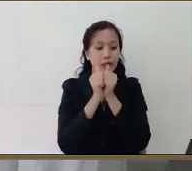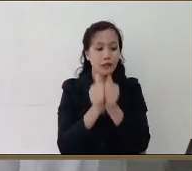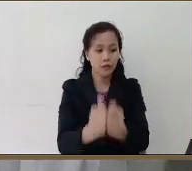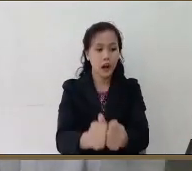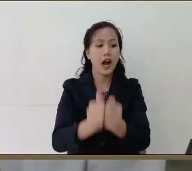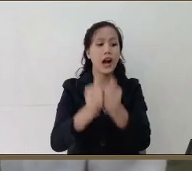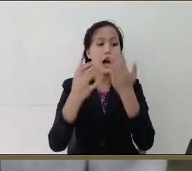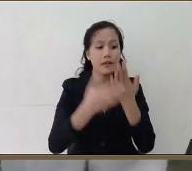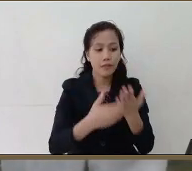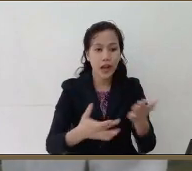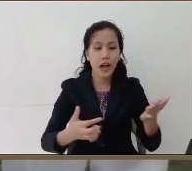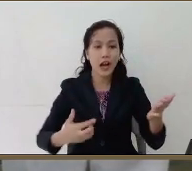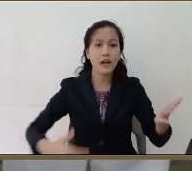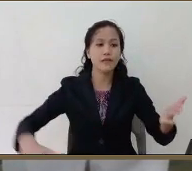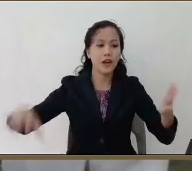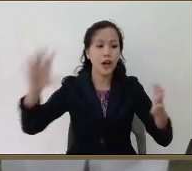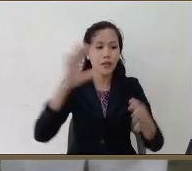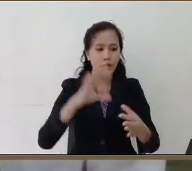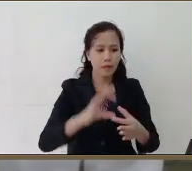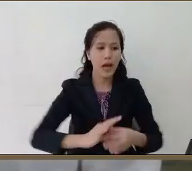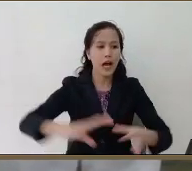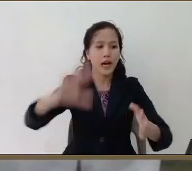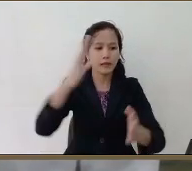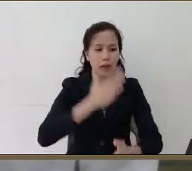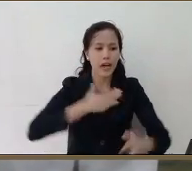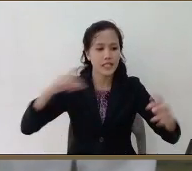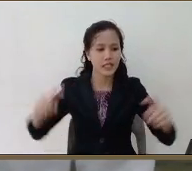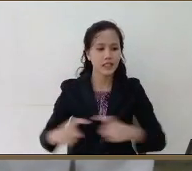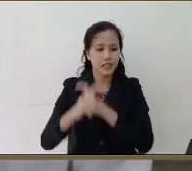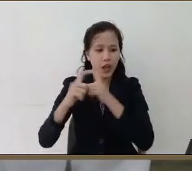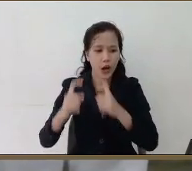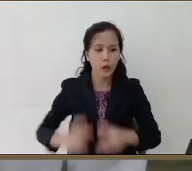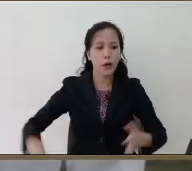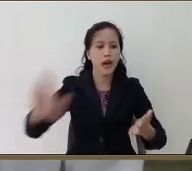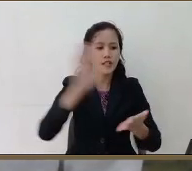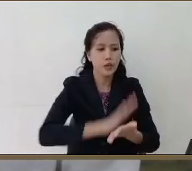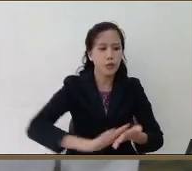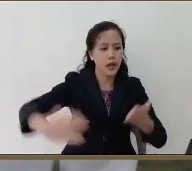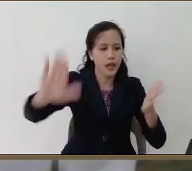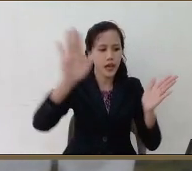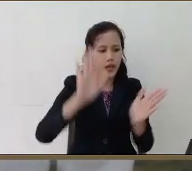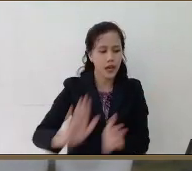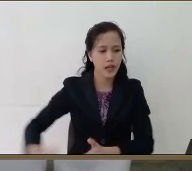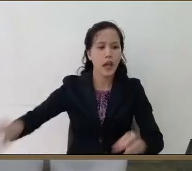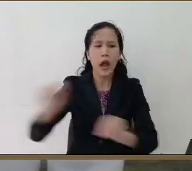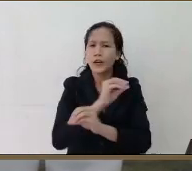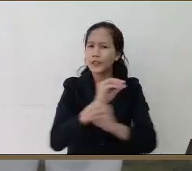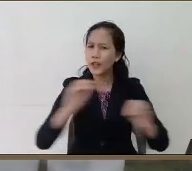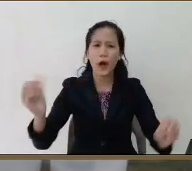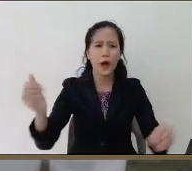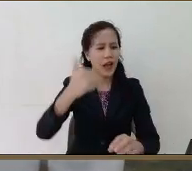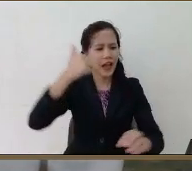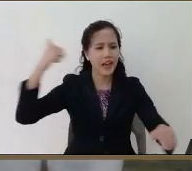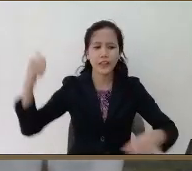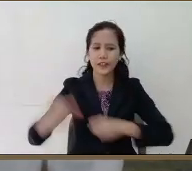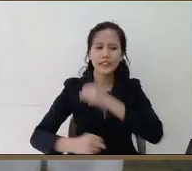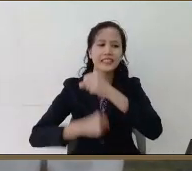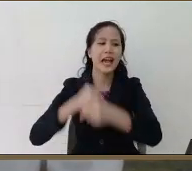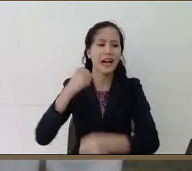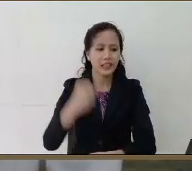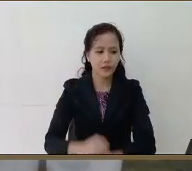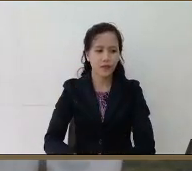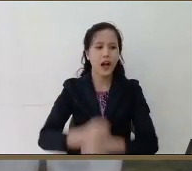And with one drop of the blood, my sins are washed away. No